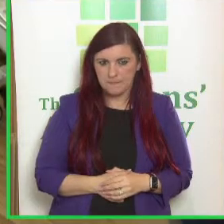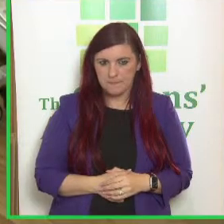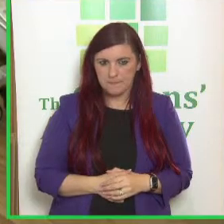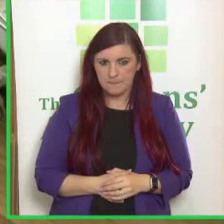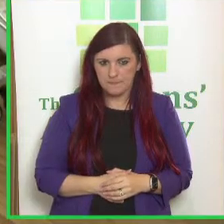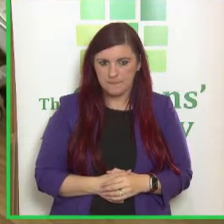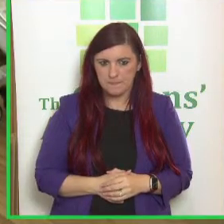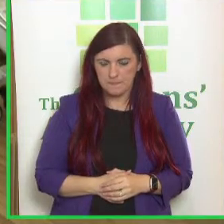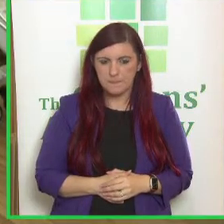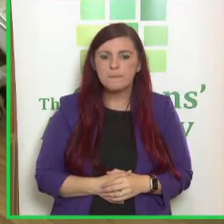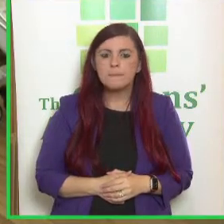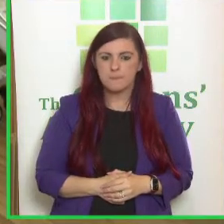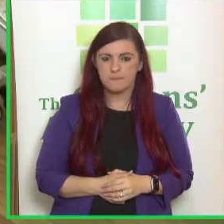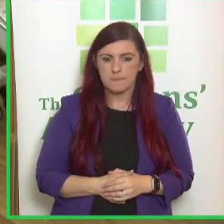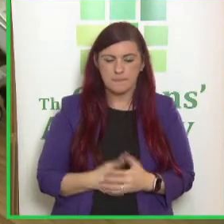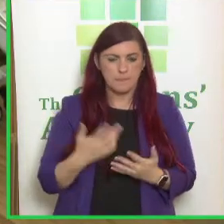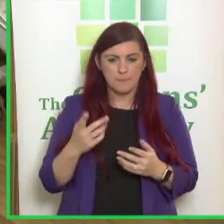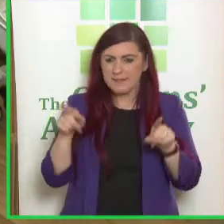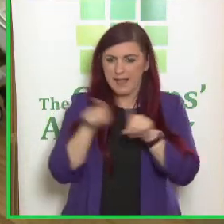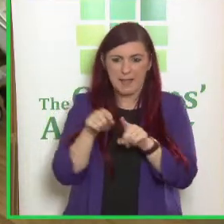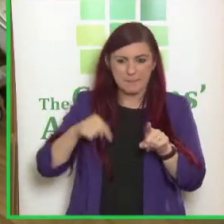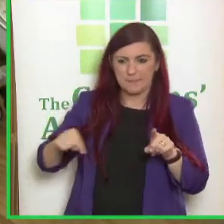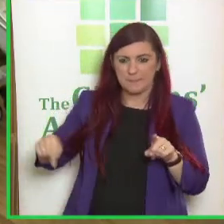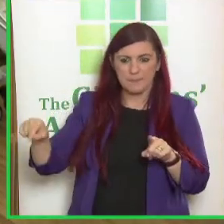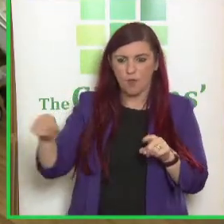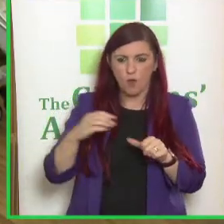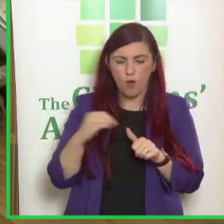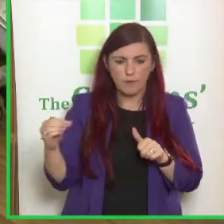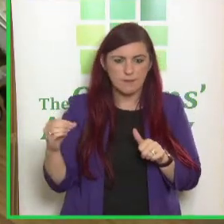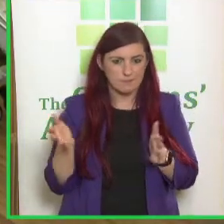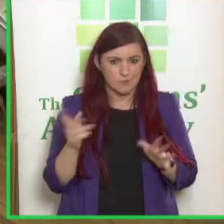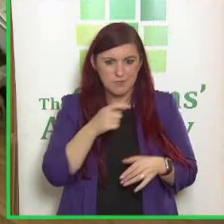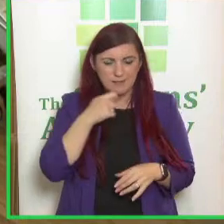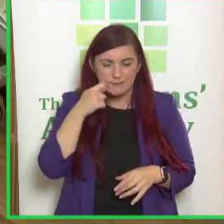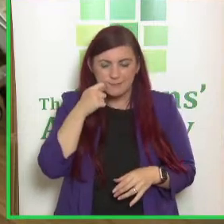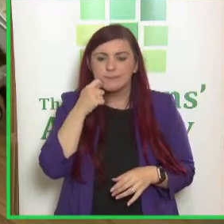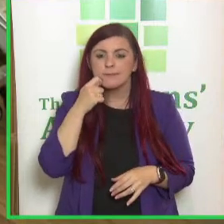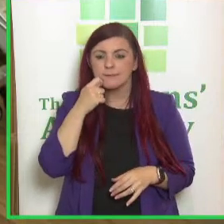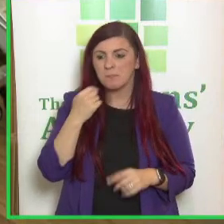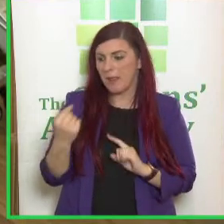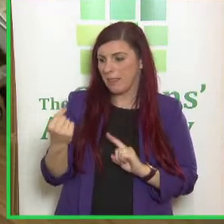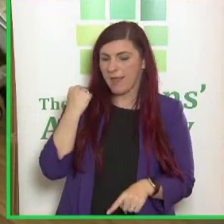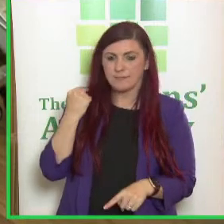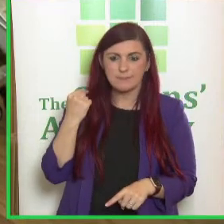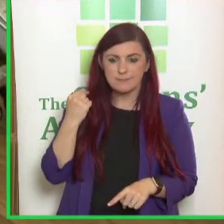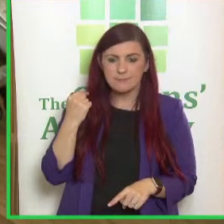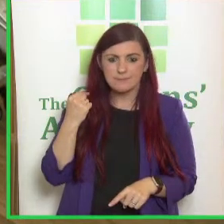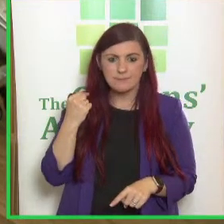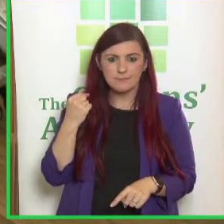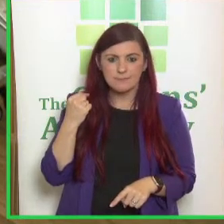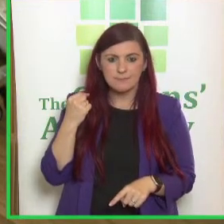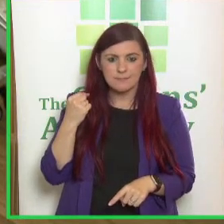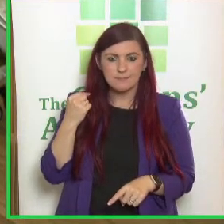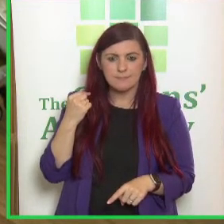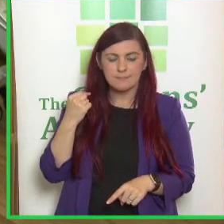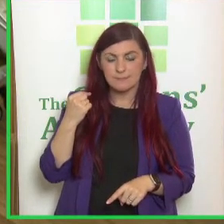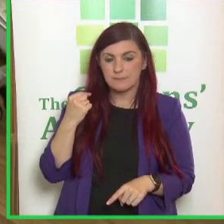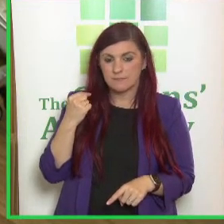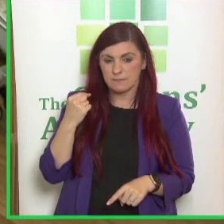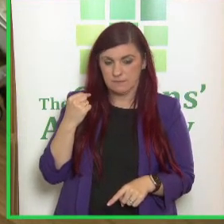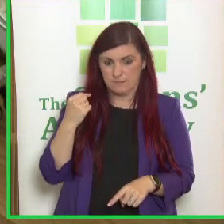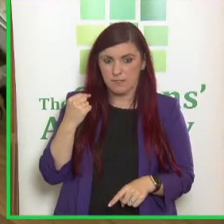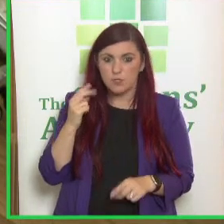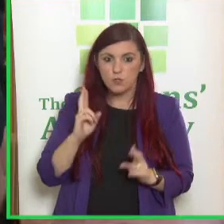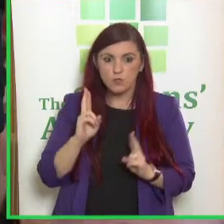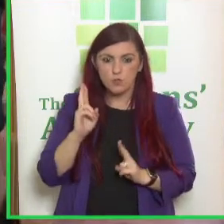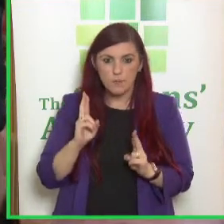to emphasise what all the other speakers have said and what we've heard. Over the course of the last this isn't a political, this shouldn't be a political